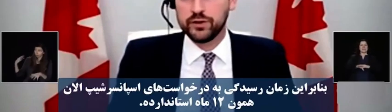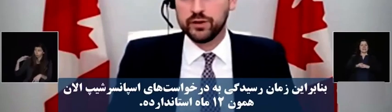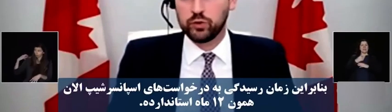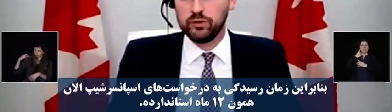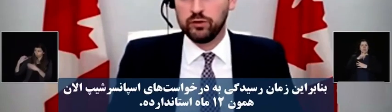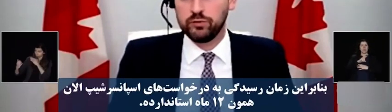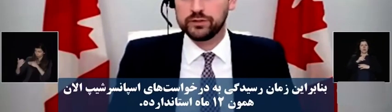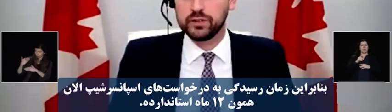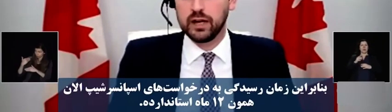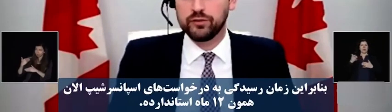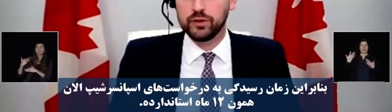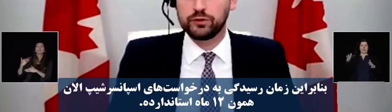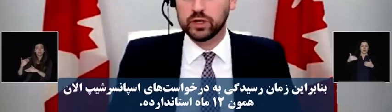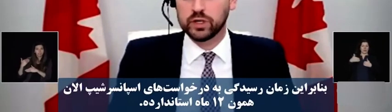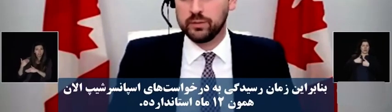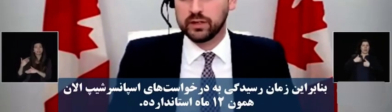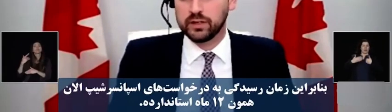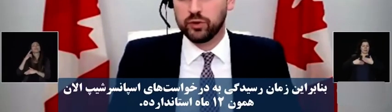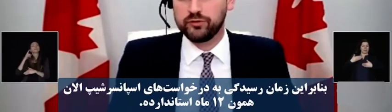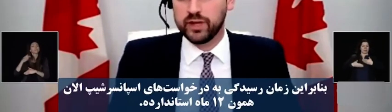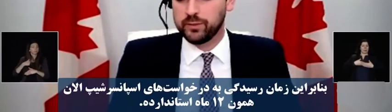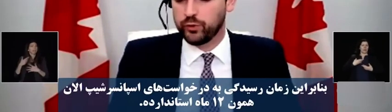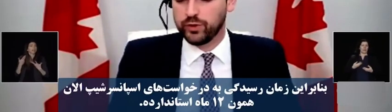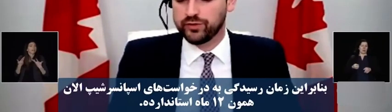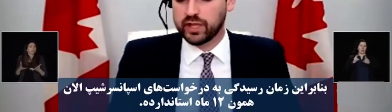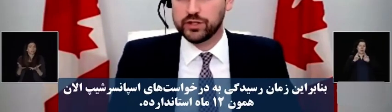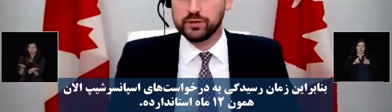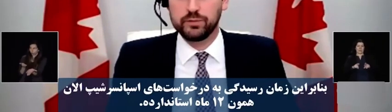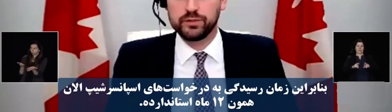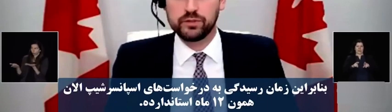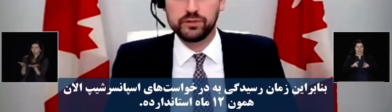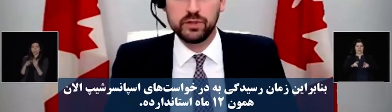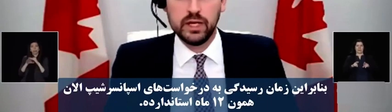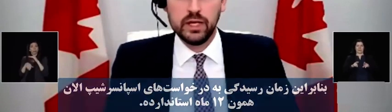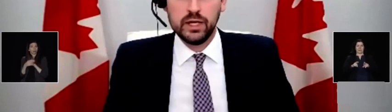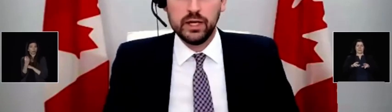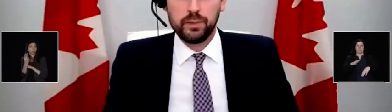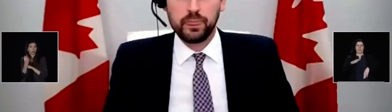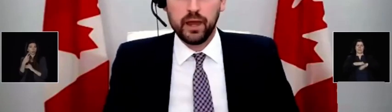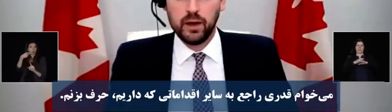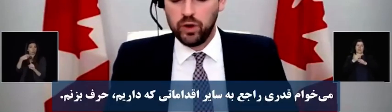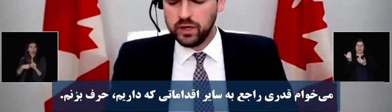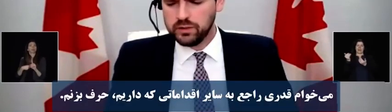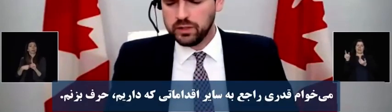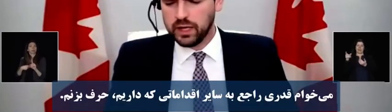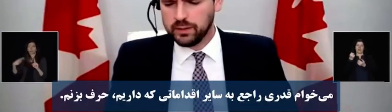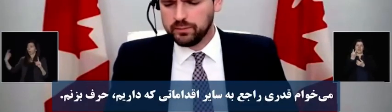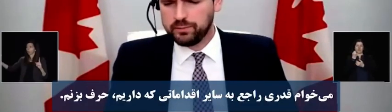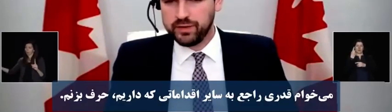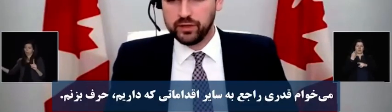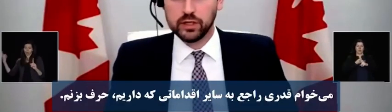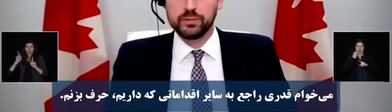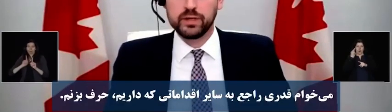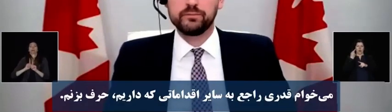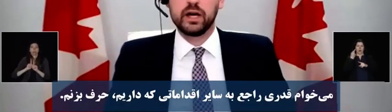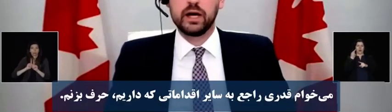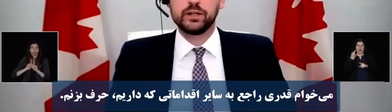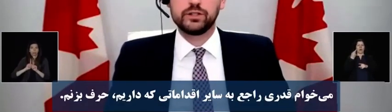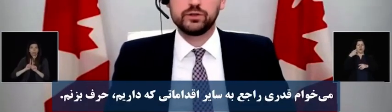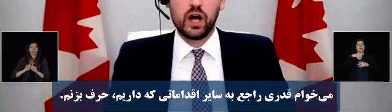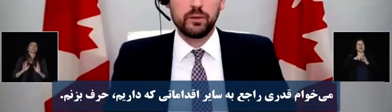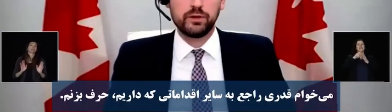service standard of 12 months for those who are coming for family reunification purposes. I want to pivot a little